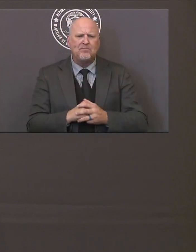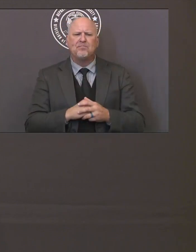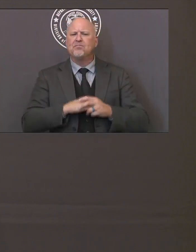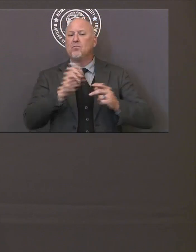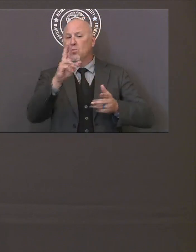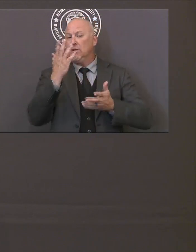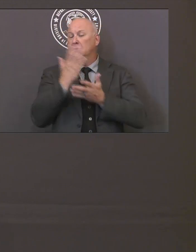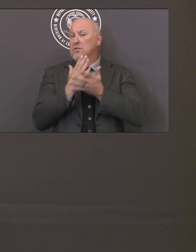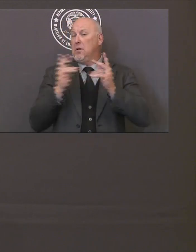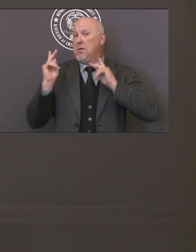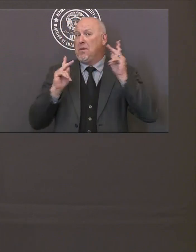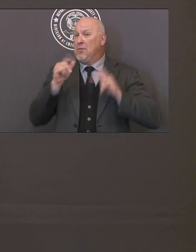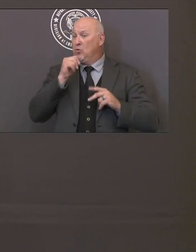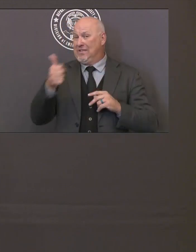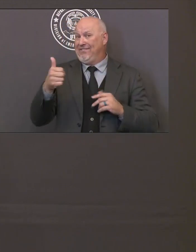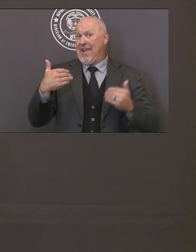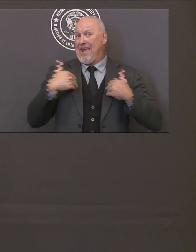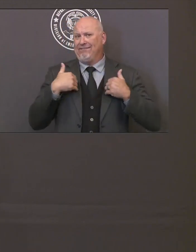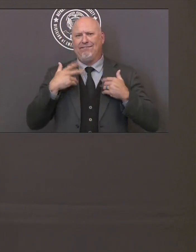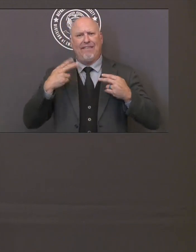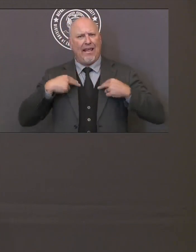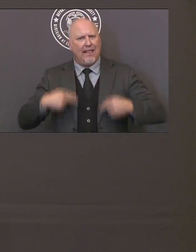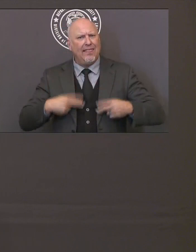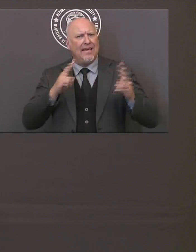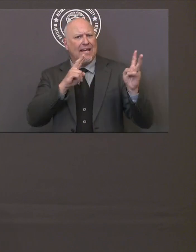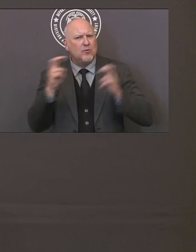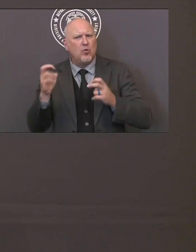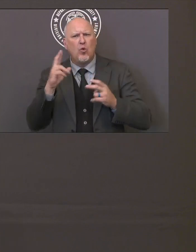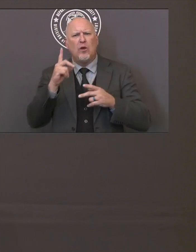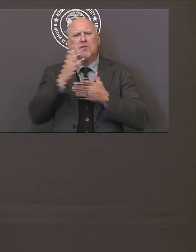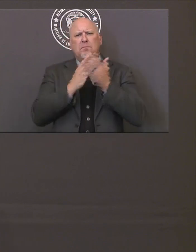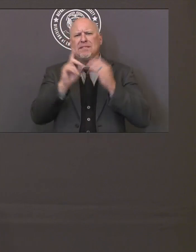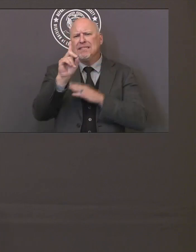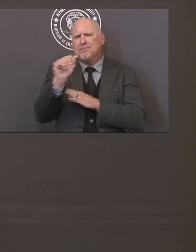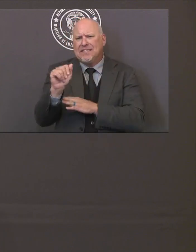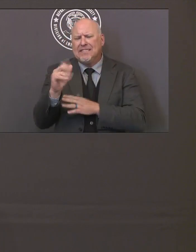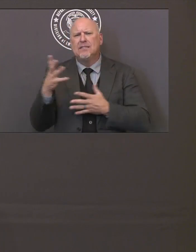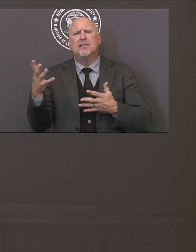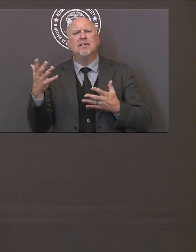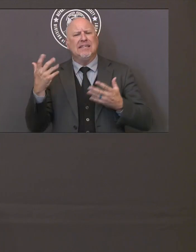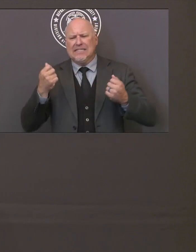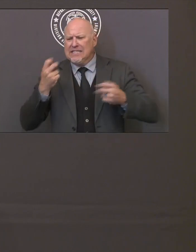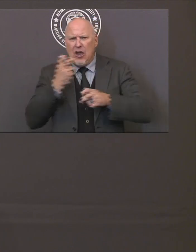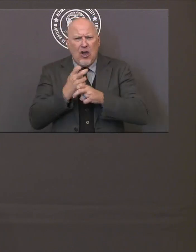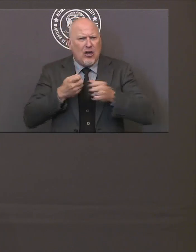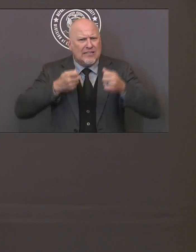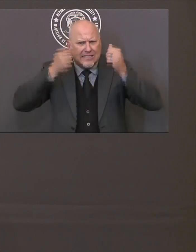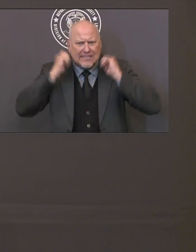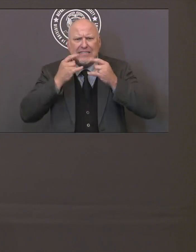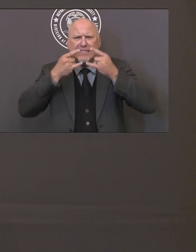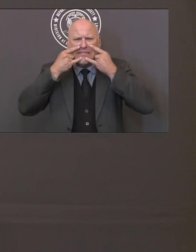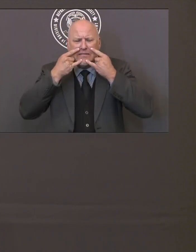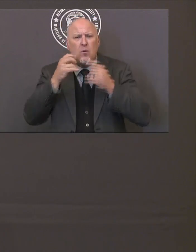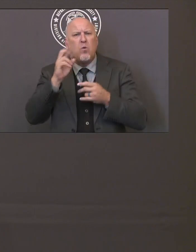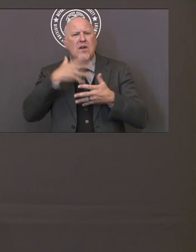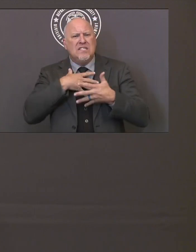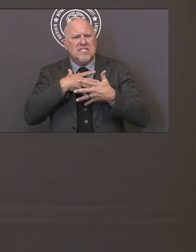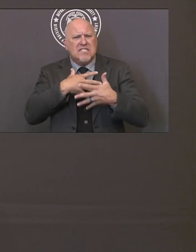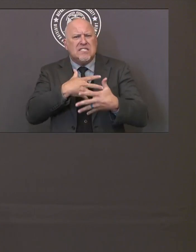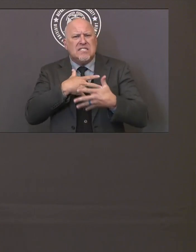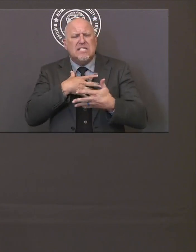that can't safely wear a mask. So the last question that I have is, will masks solve